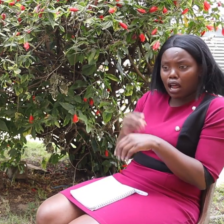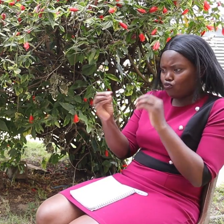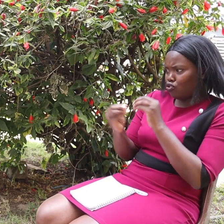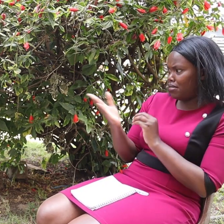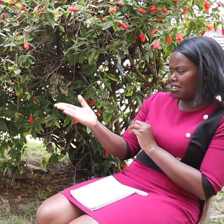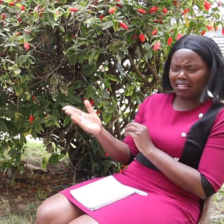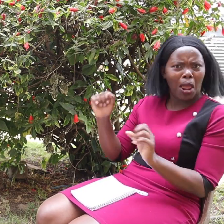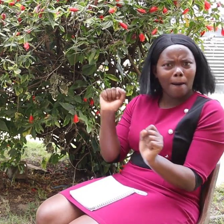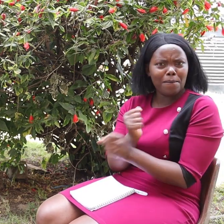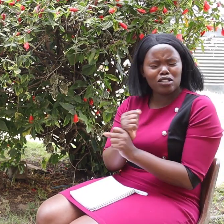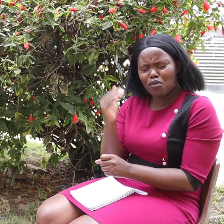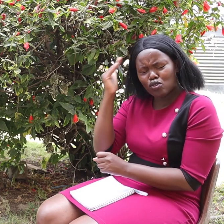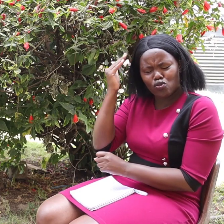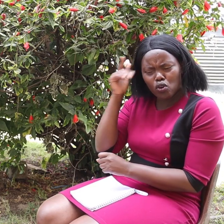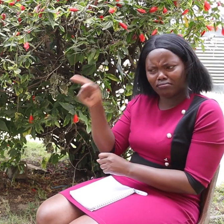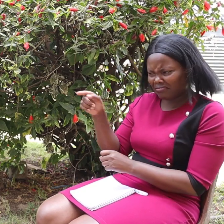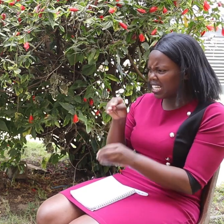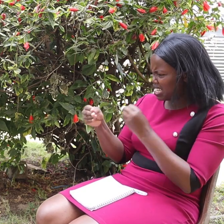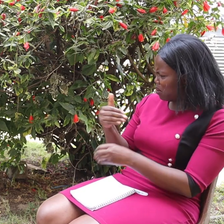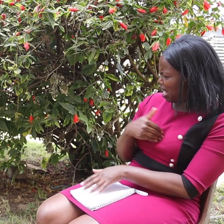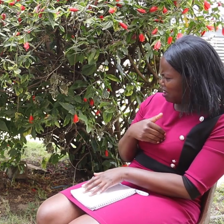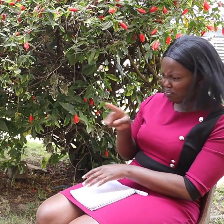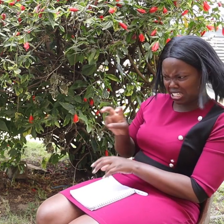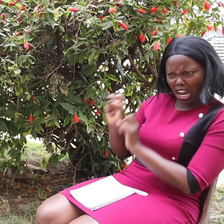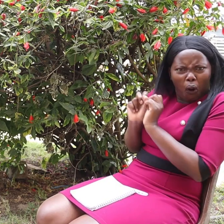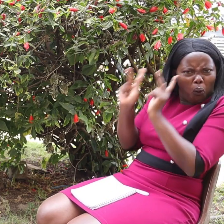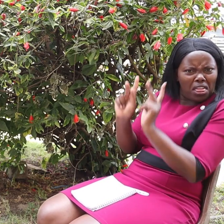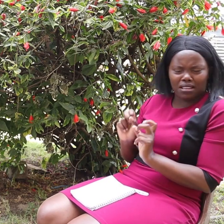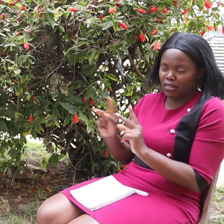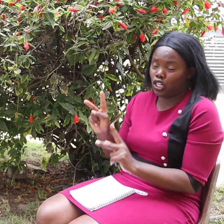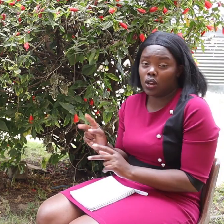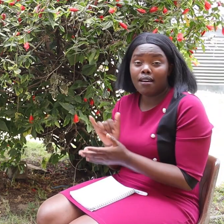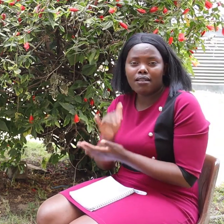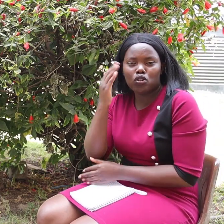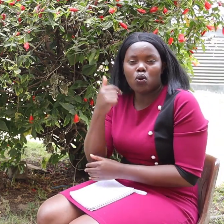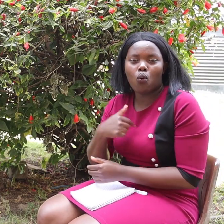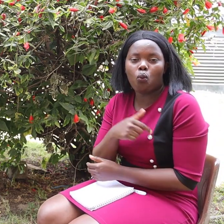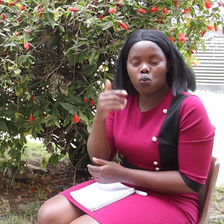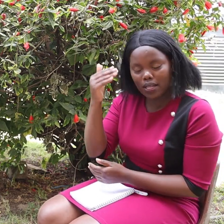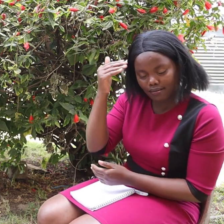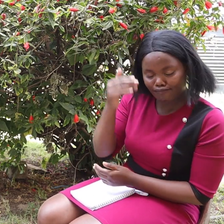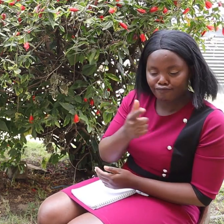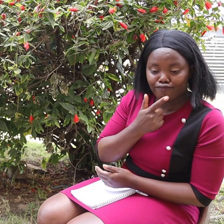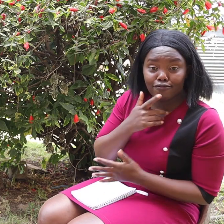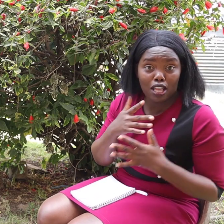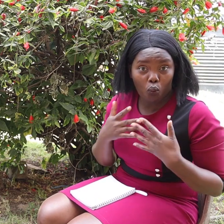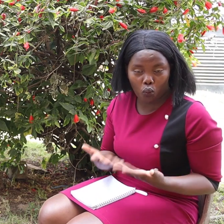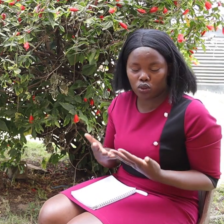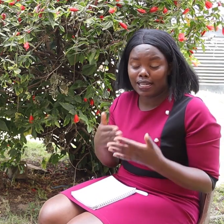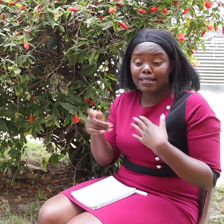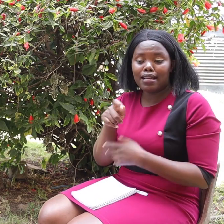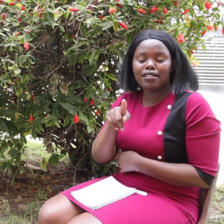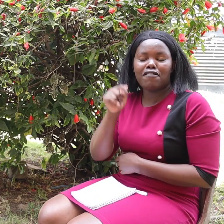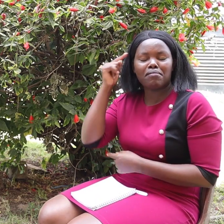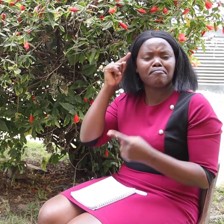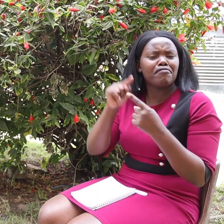So, also when you meet her, it's impossible for you to, know that Winnie has a disability. You may assume that she's okay.